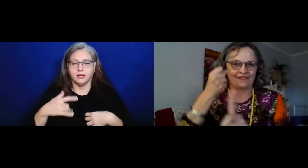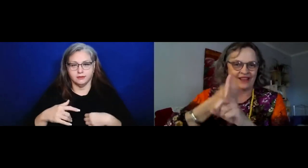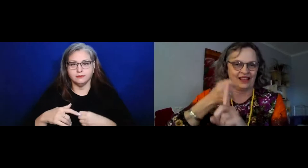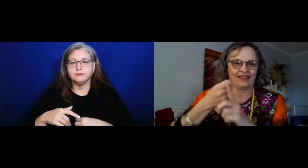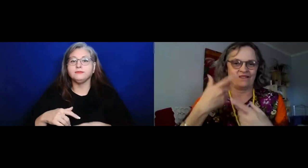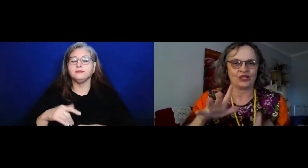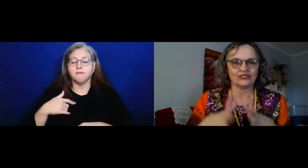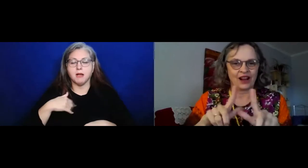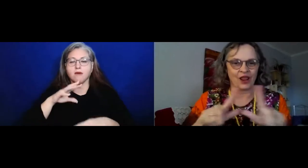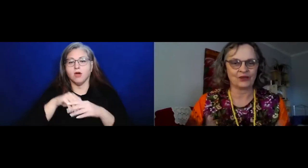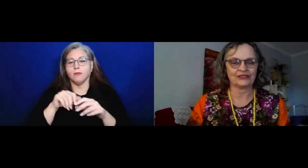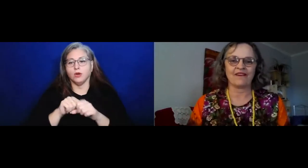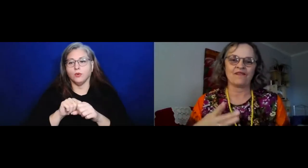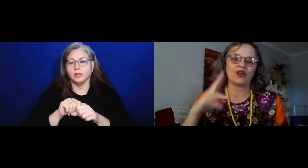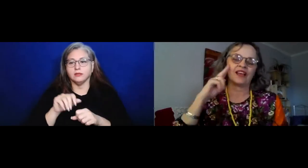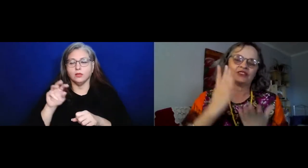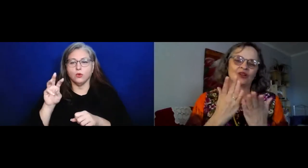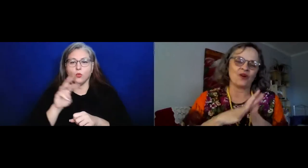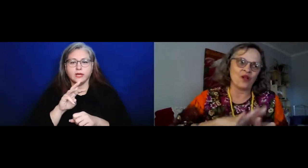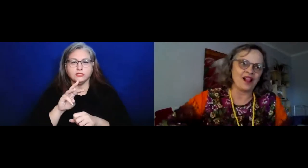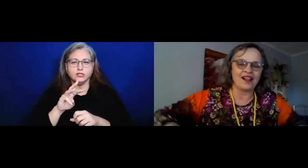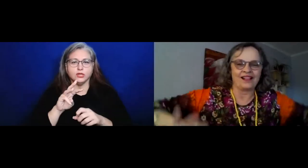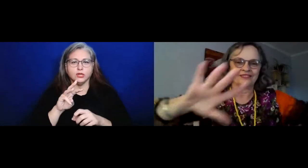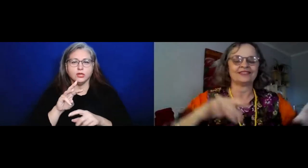I'm also part of the Western Cape Language Committee,